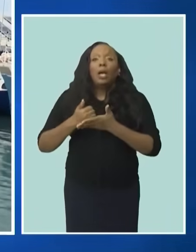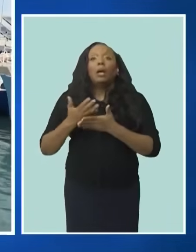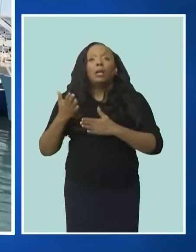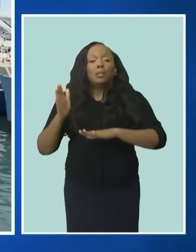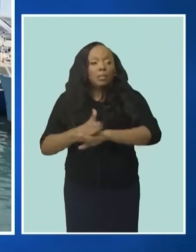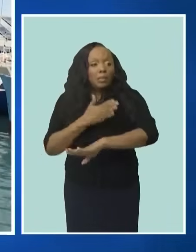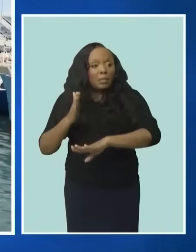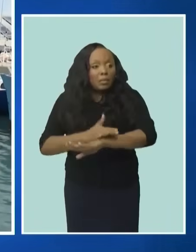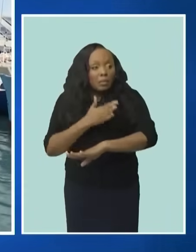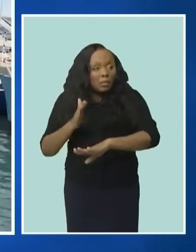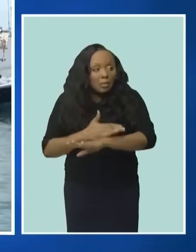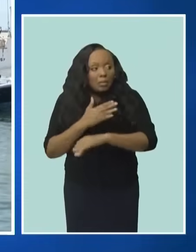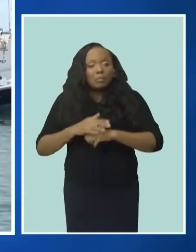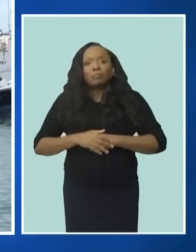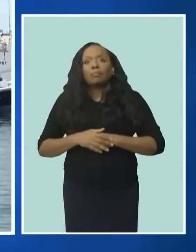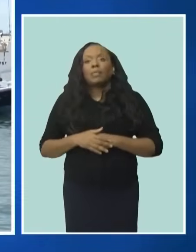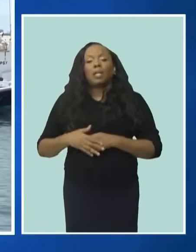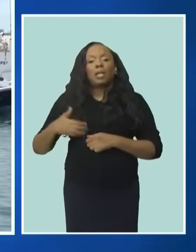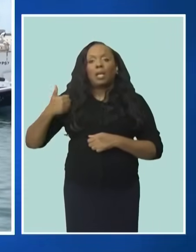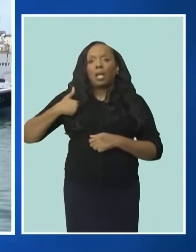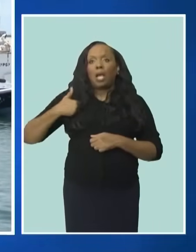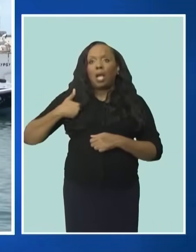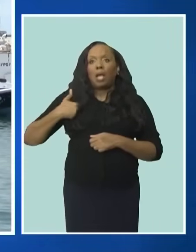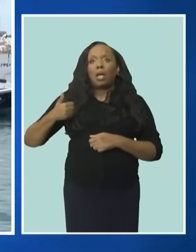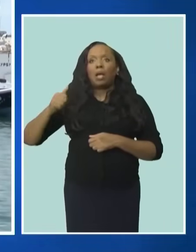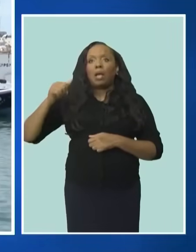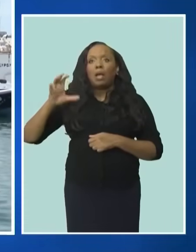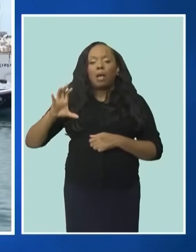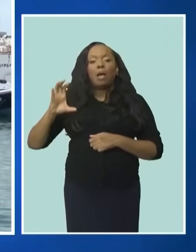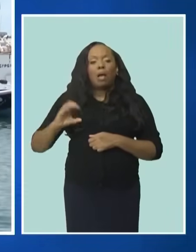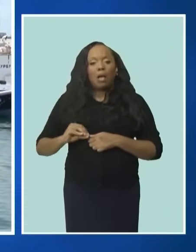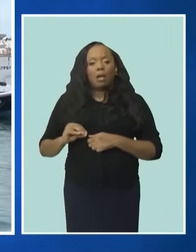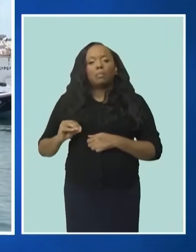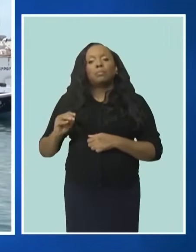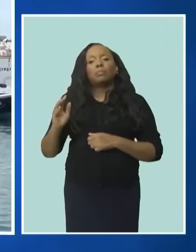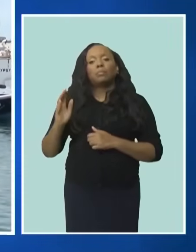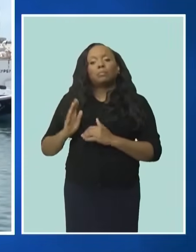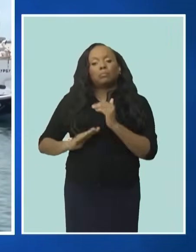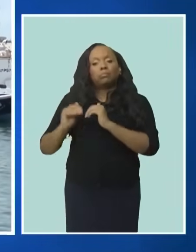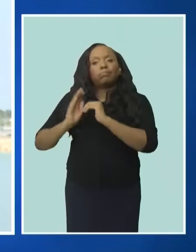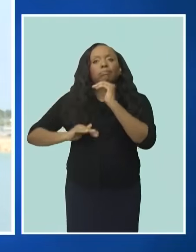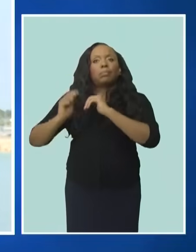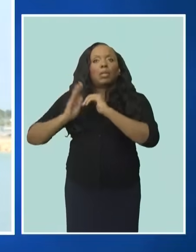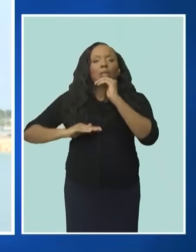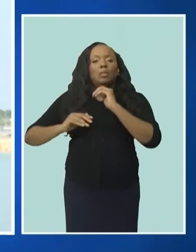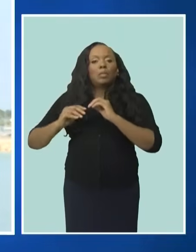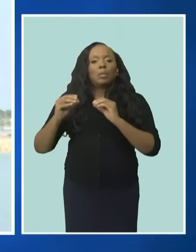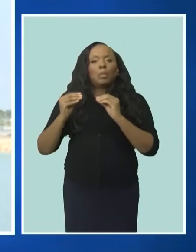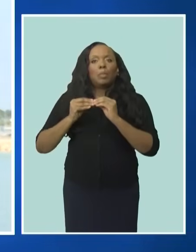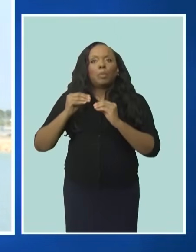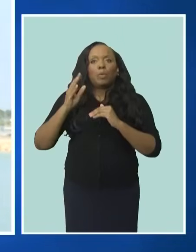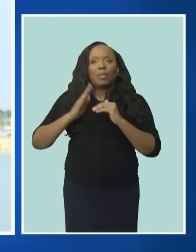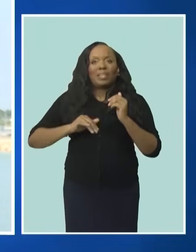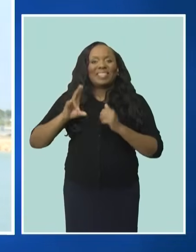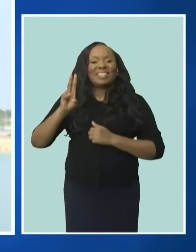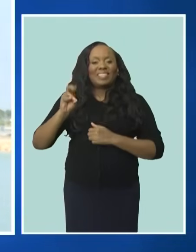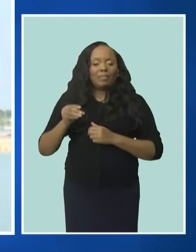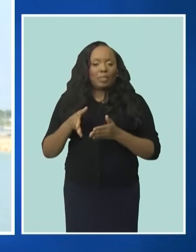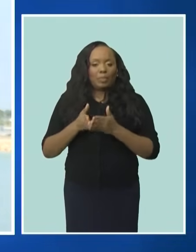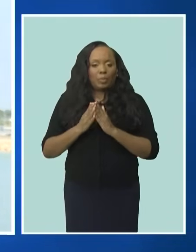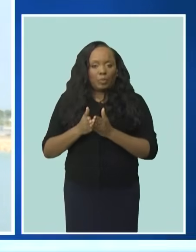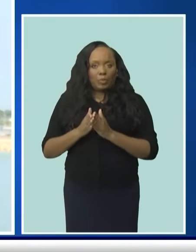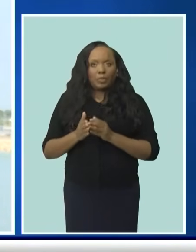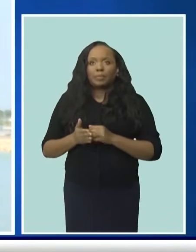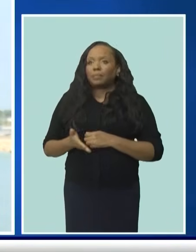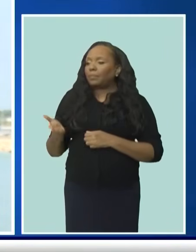Barbados obtained molds from a Canadian company to construct more than 70 vessels. I'm very pleased, though, to announce